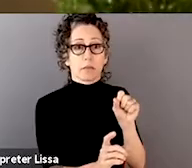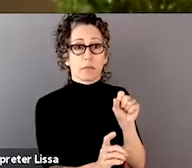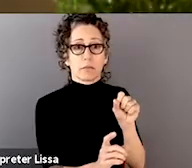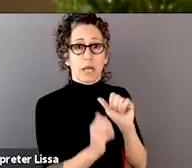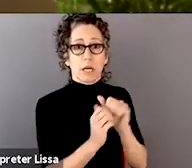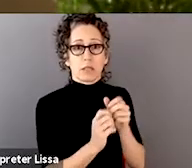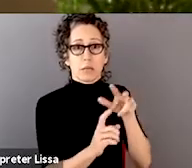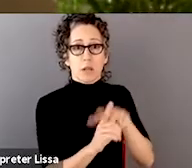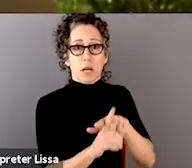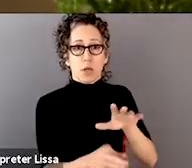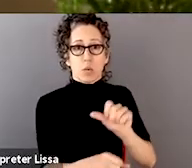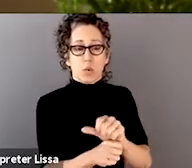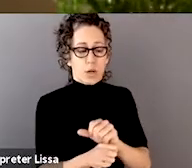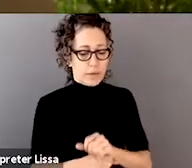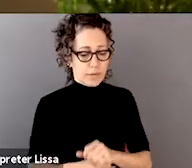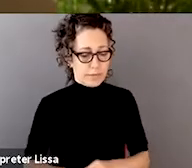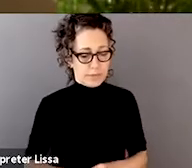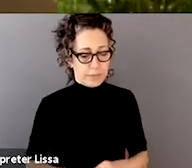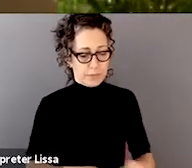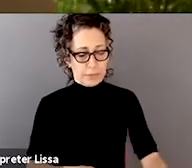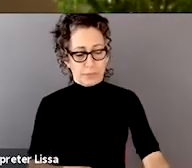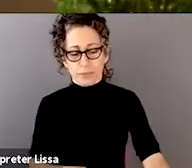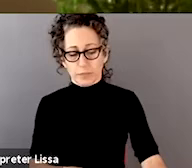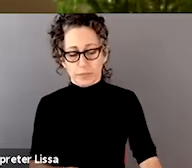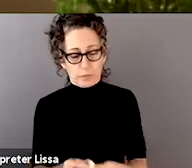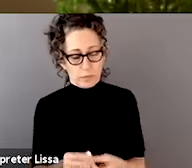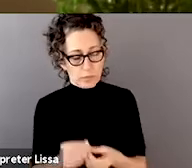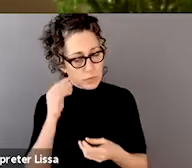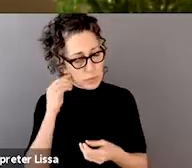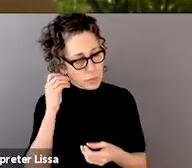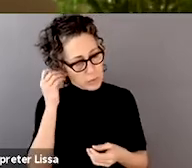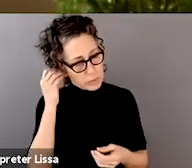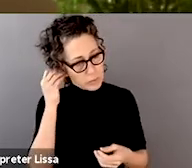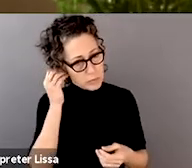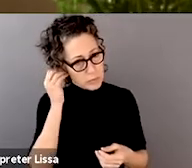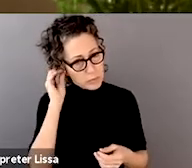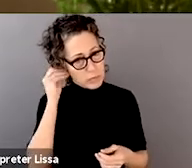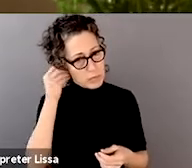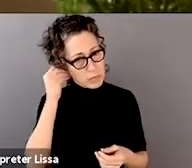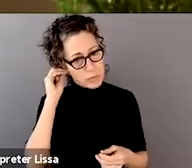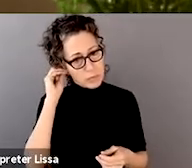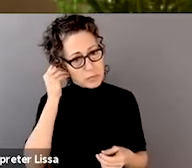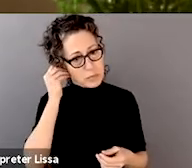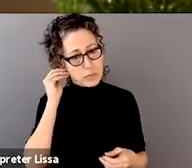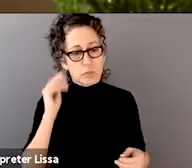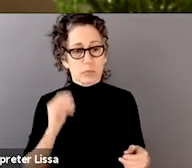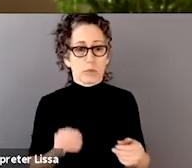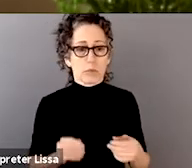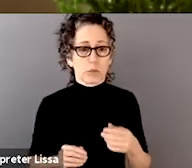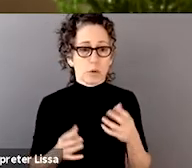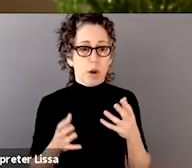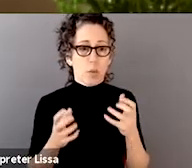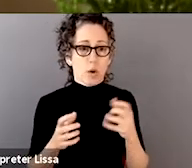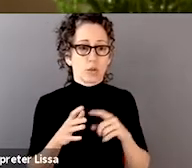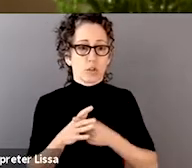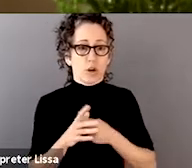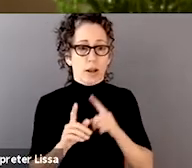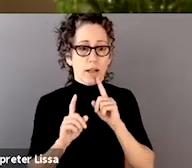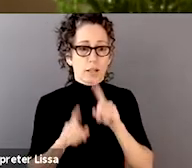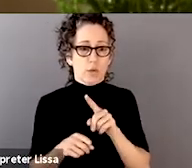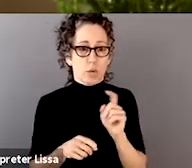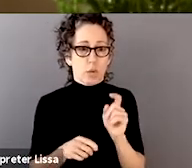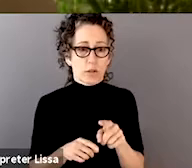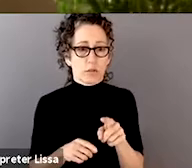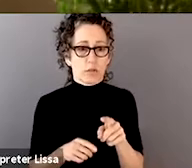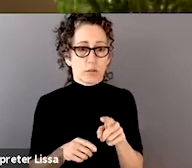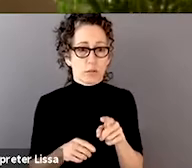Right. That's a great question. Thanks, Christian. So I think I just want to start answering this question by saying